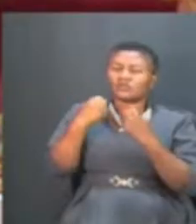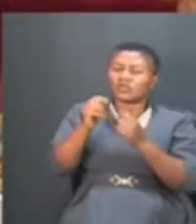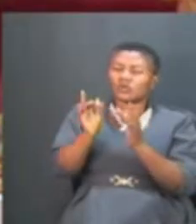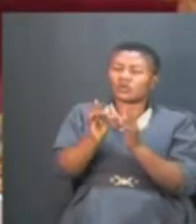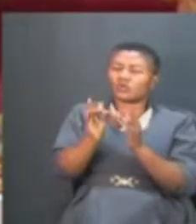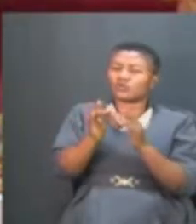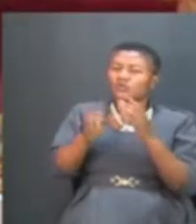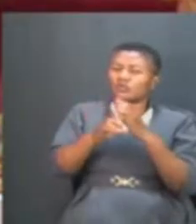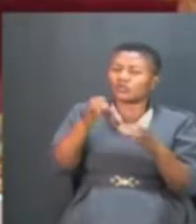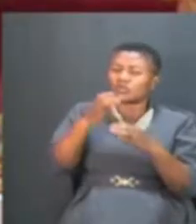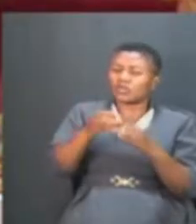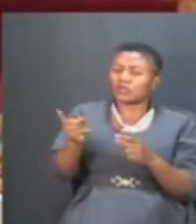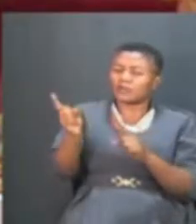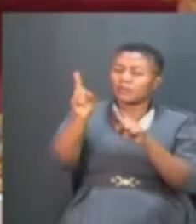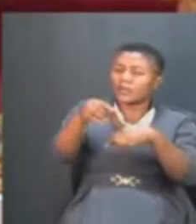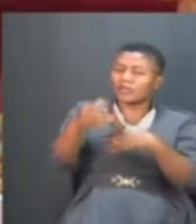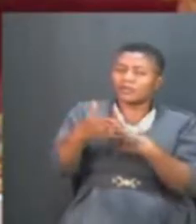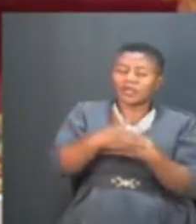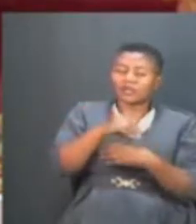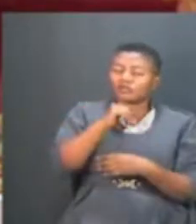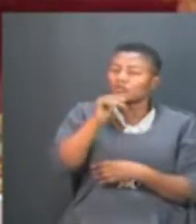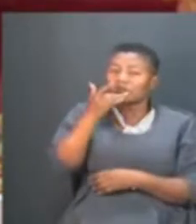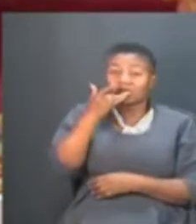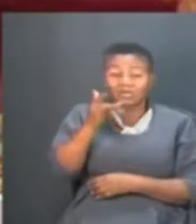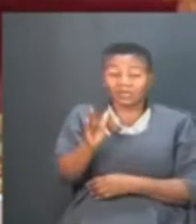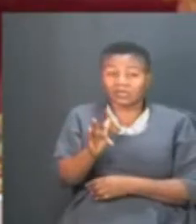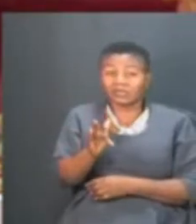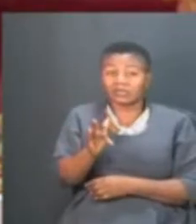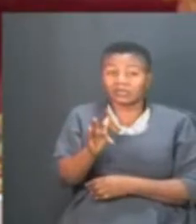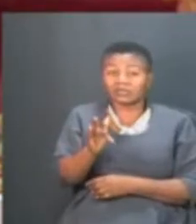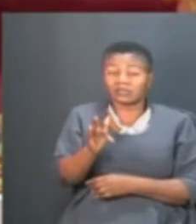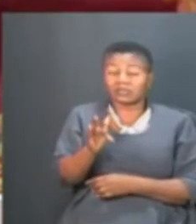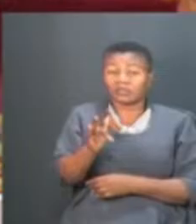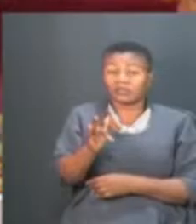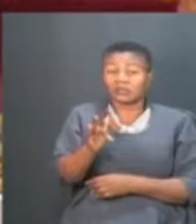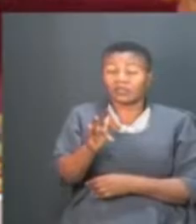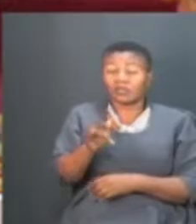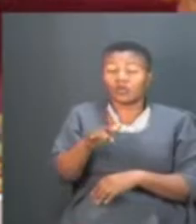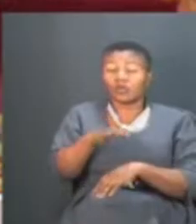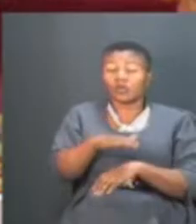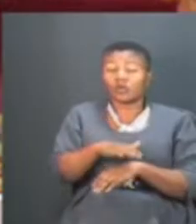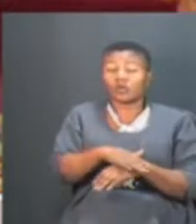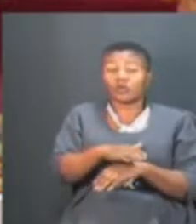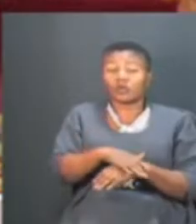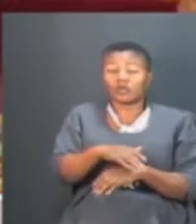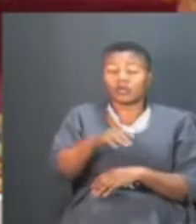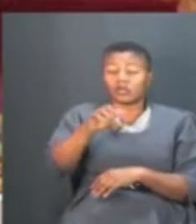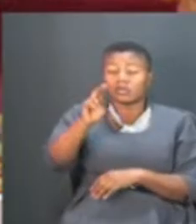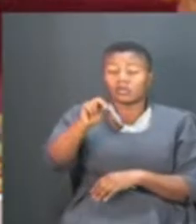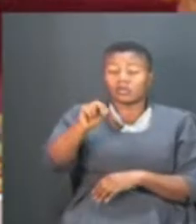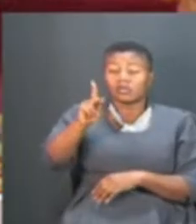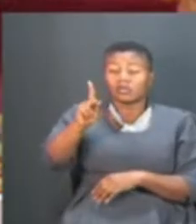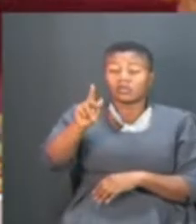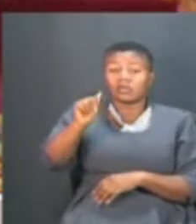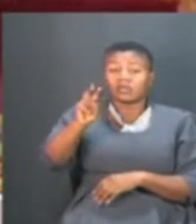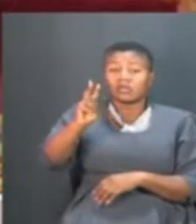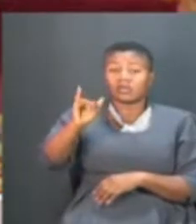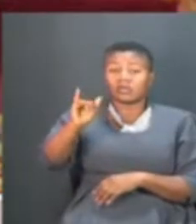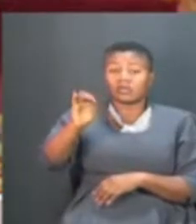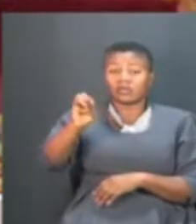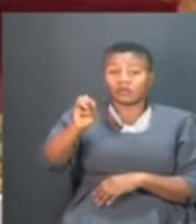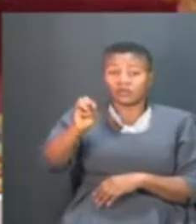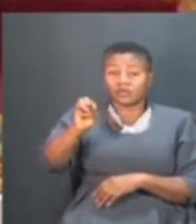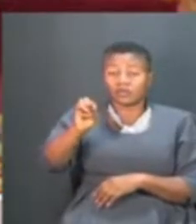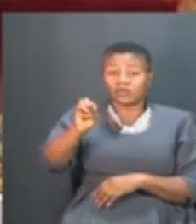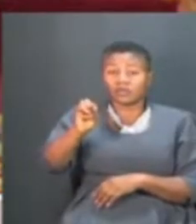site to complete outstanding works. And then, Mr. Speaker, on the Nkawie, the second